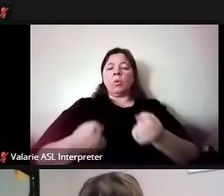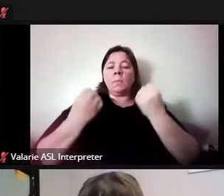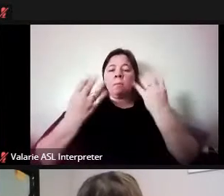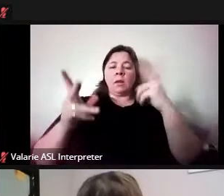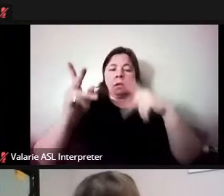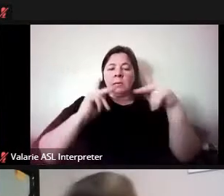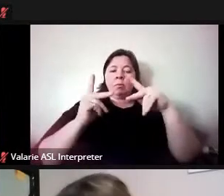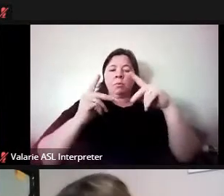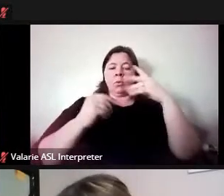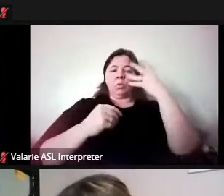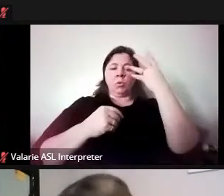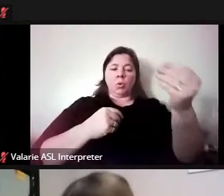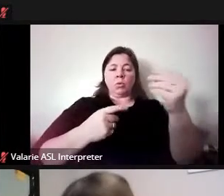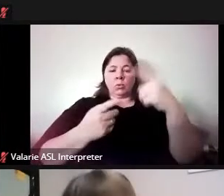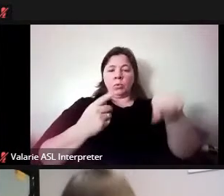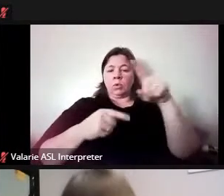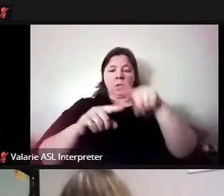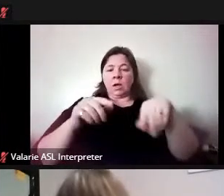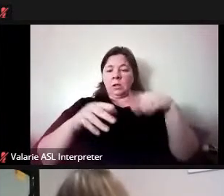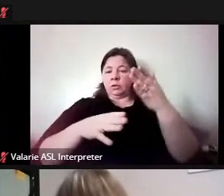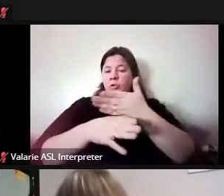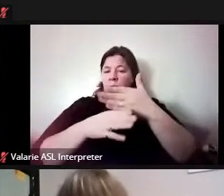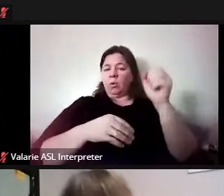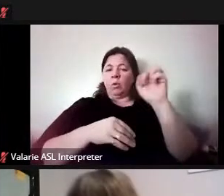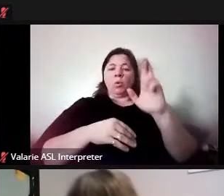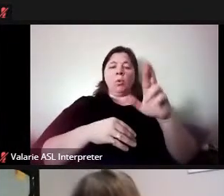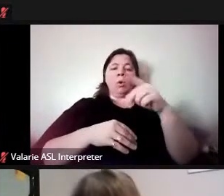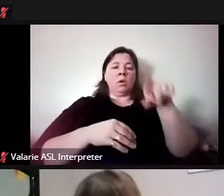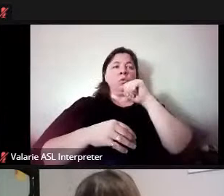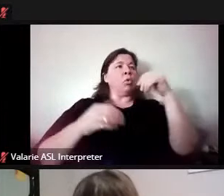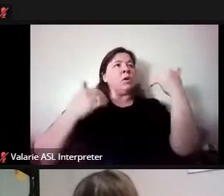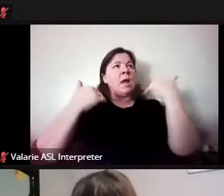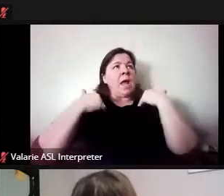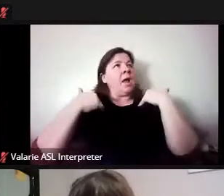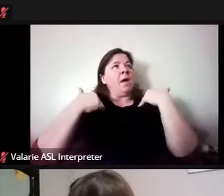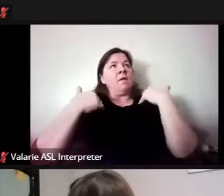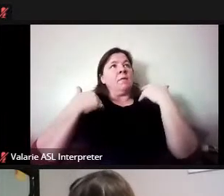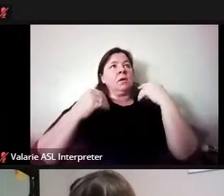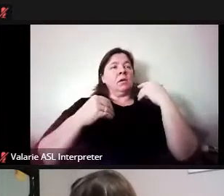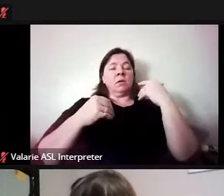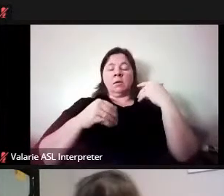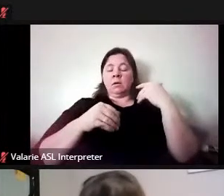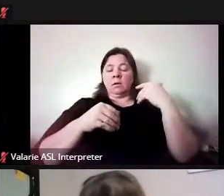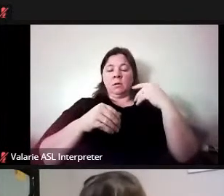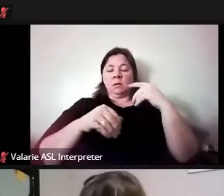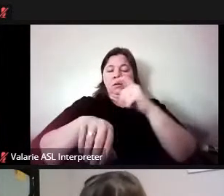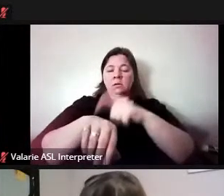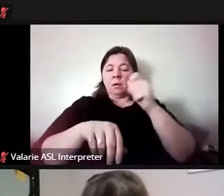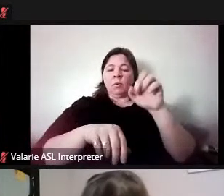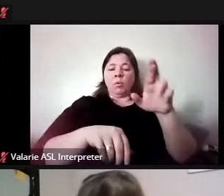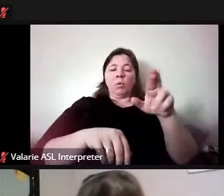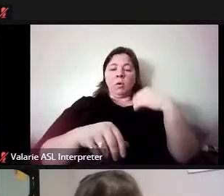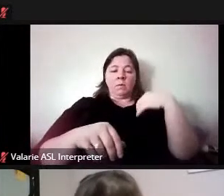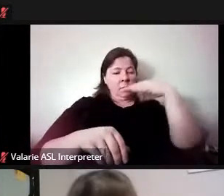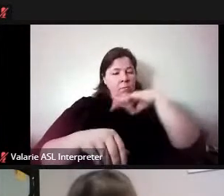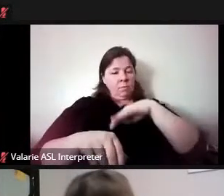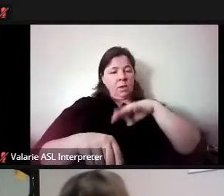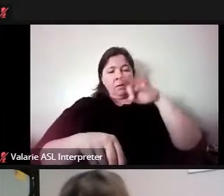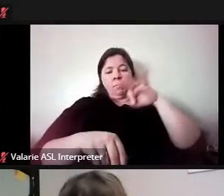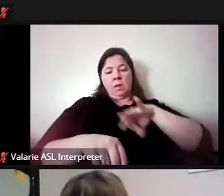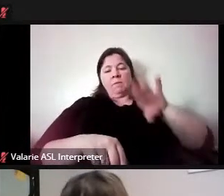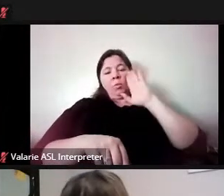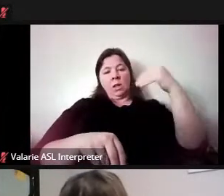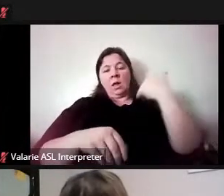people, those who can't share it, or if they don't have teams. So ultimately, they are going to get benefit from